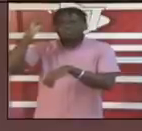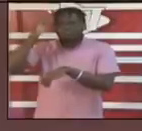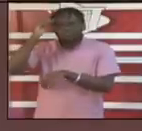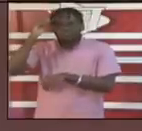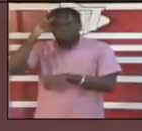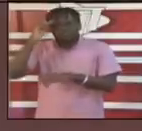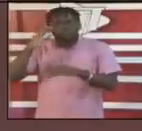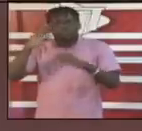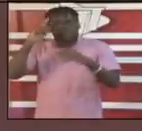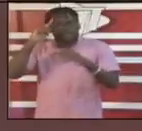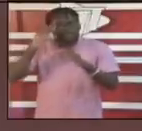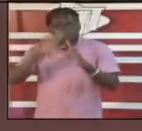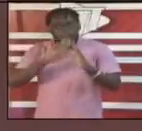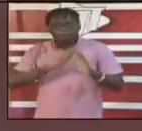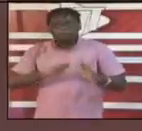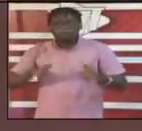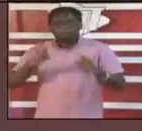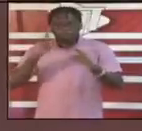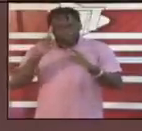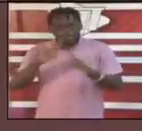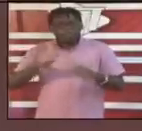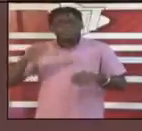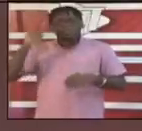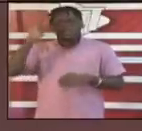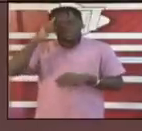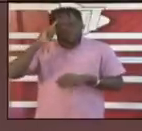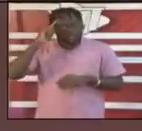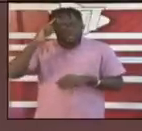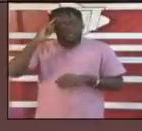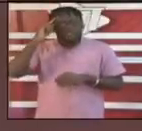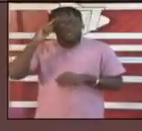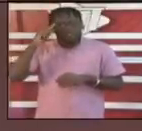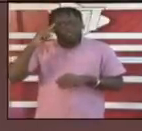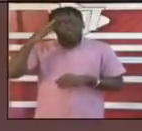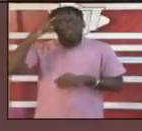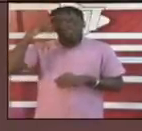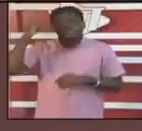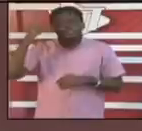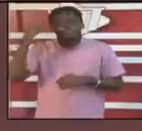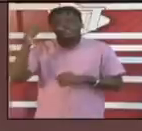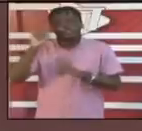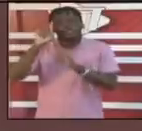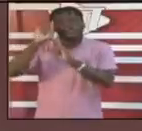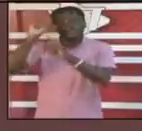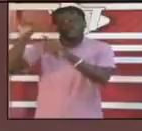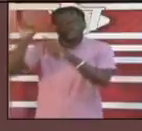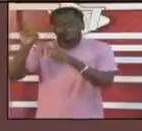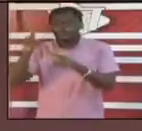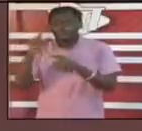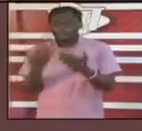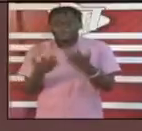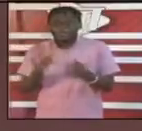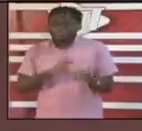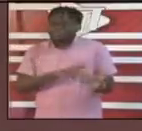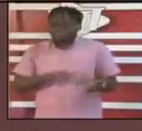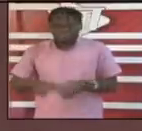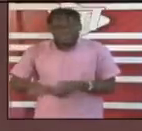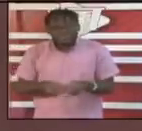breathing, imagine that you're at a place where you feel totally comfortable and